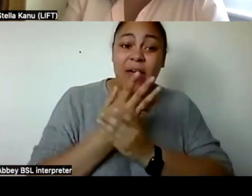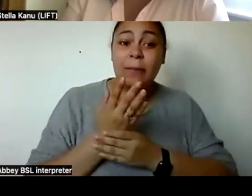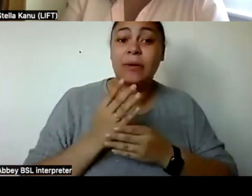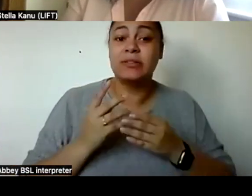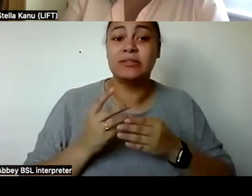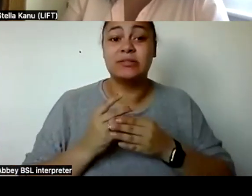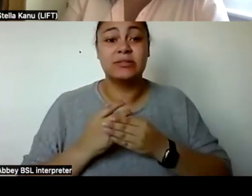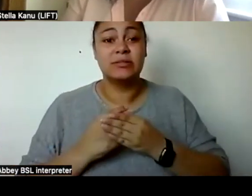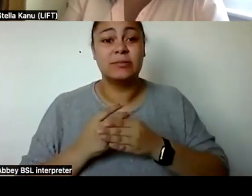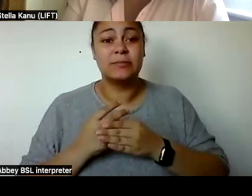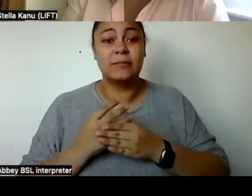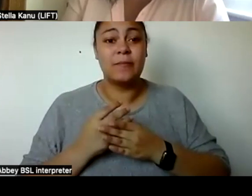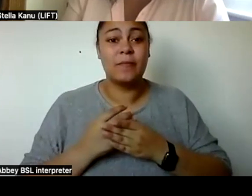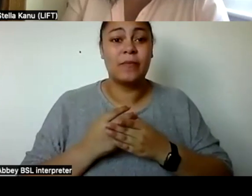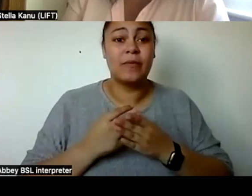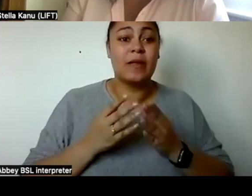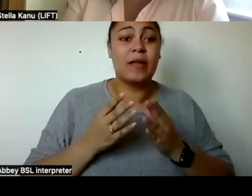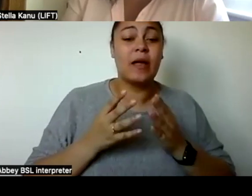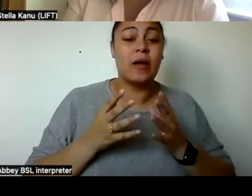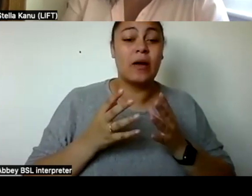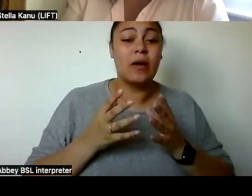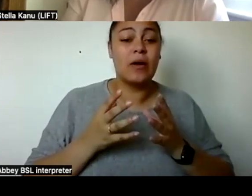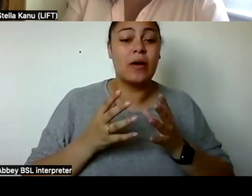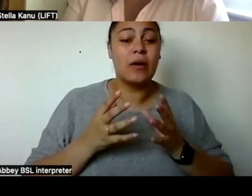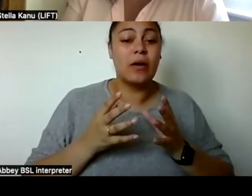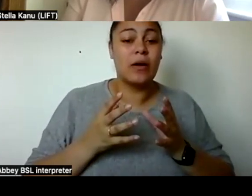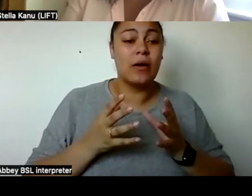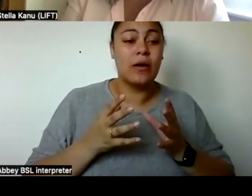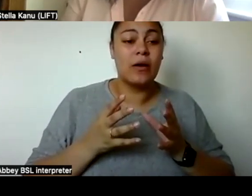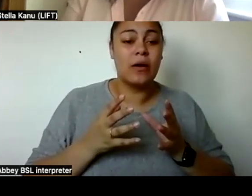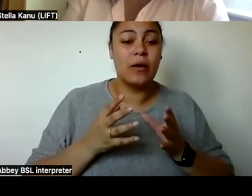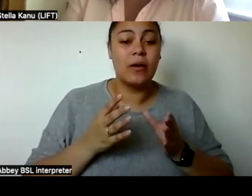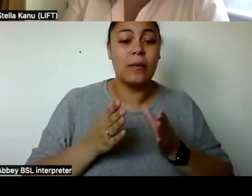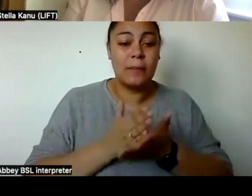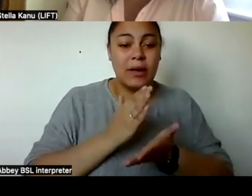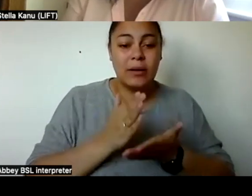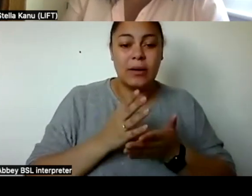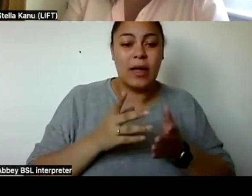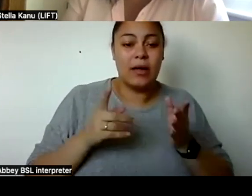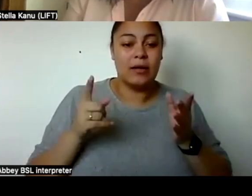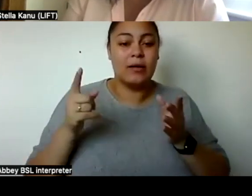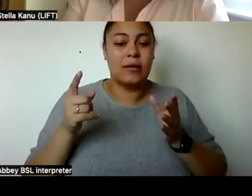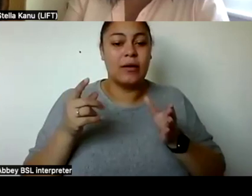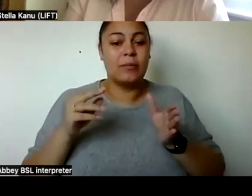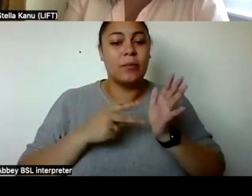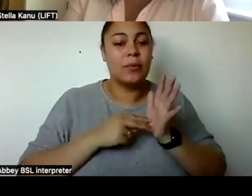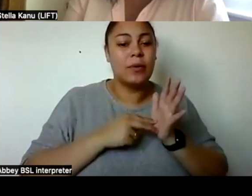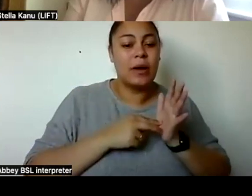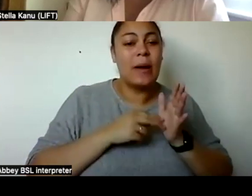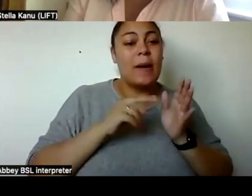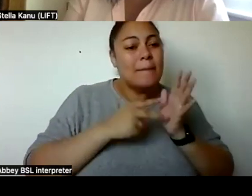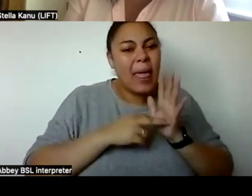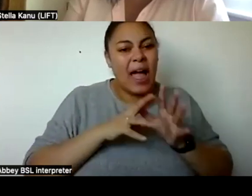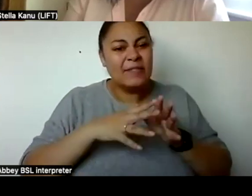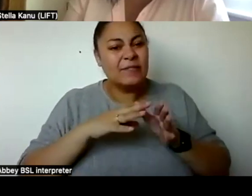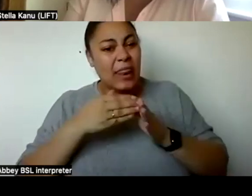know, always plans for like exit interviews to make sure that we're, you know, starting and ending our journey with those people in the best